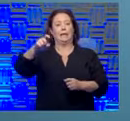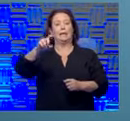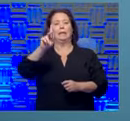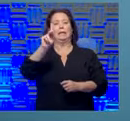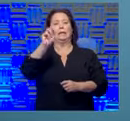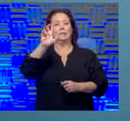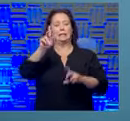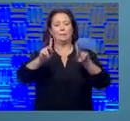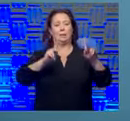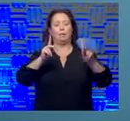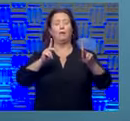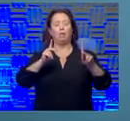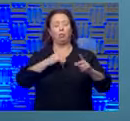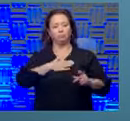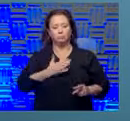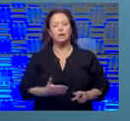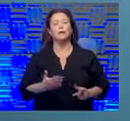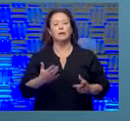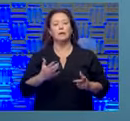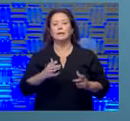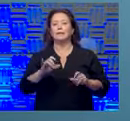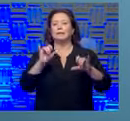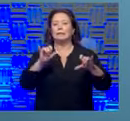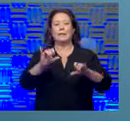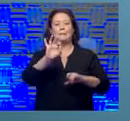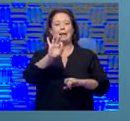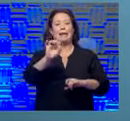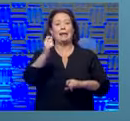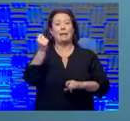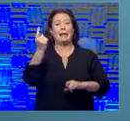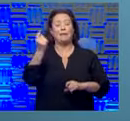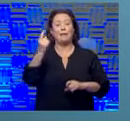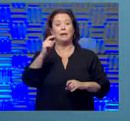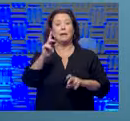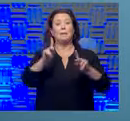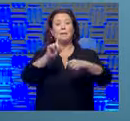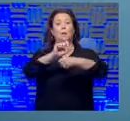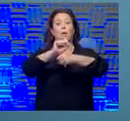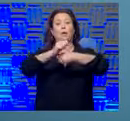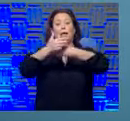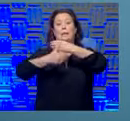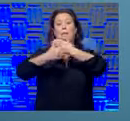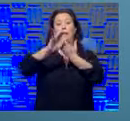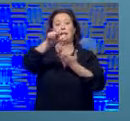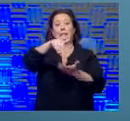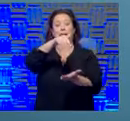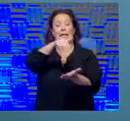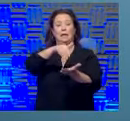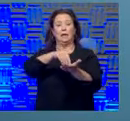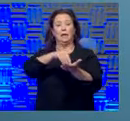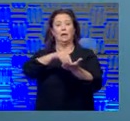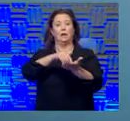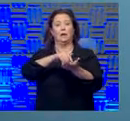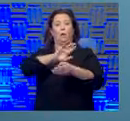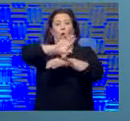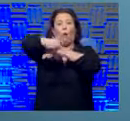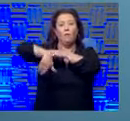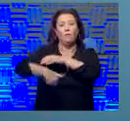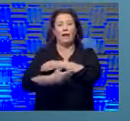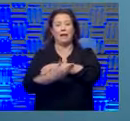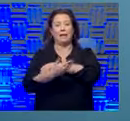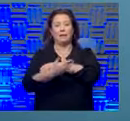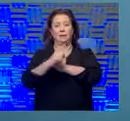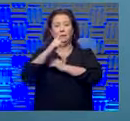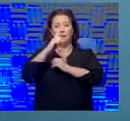up. We saw the same thing for 9/11. There are people working at the blood center that were pulling overnight shifts because they